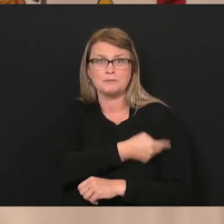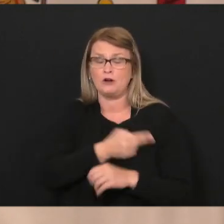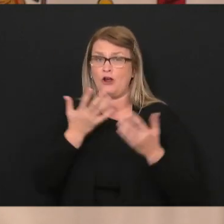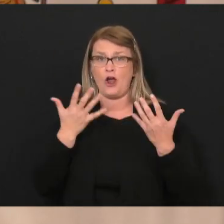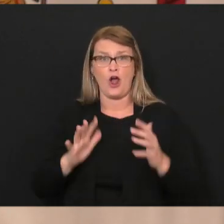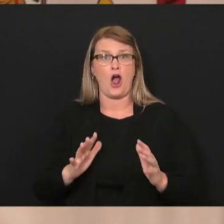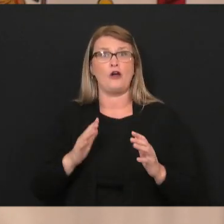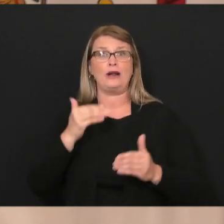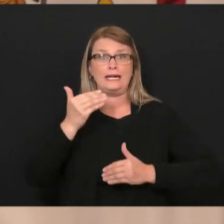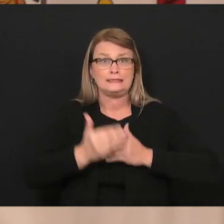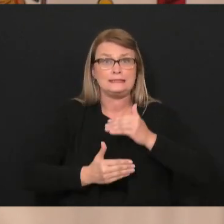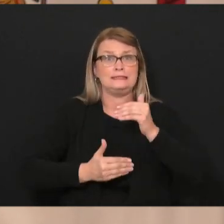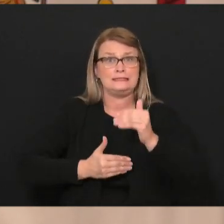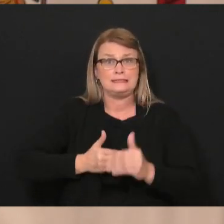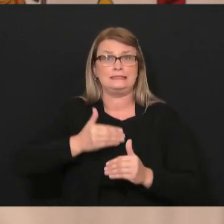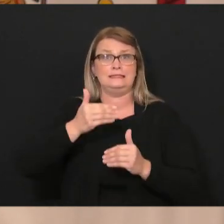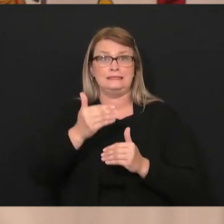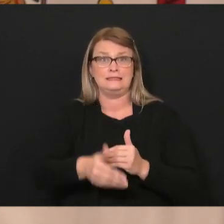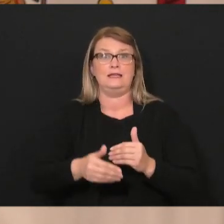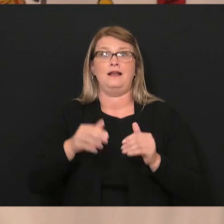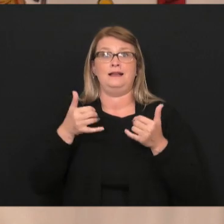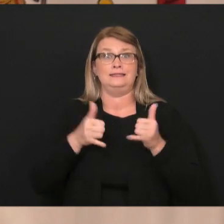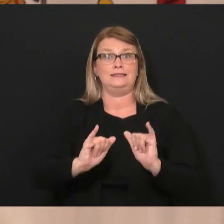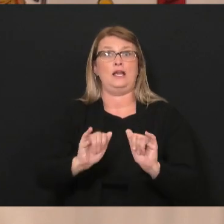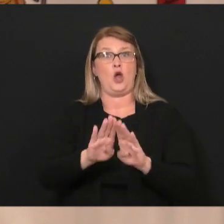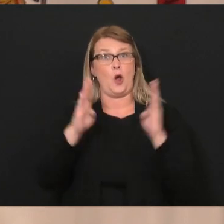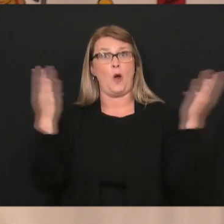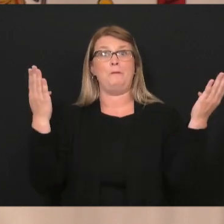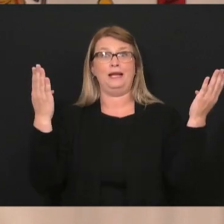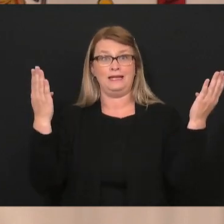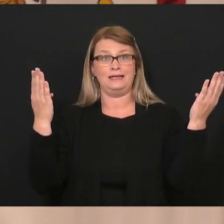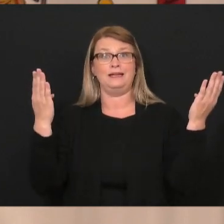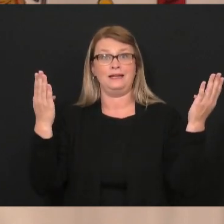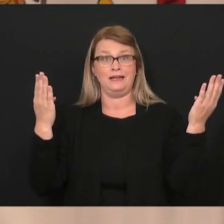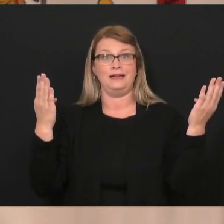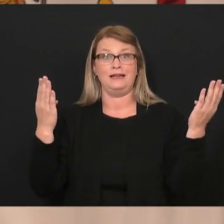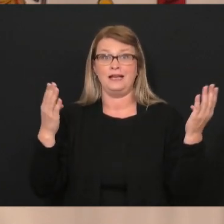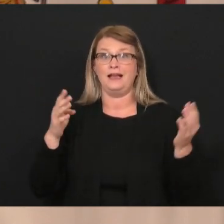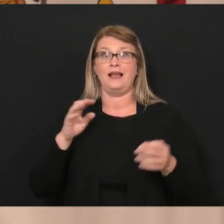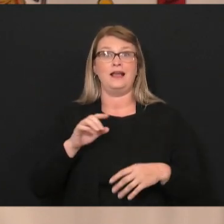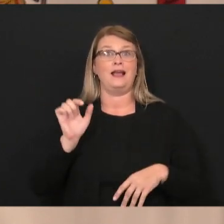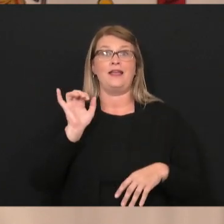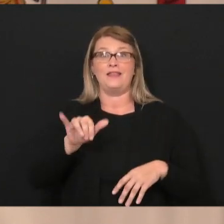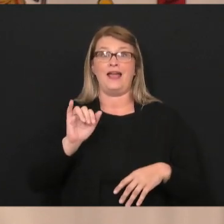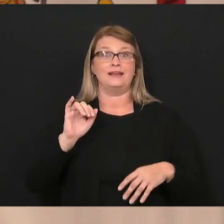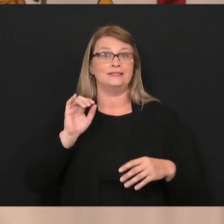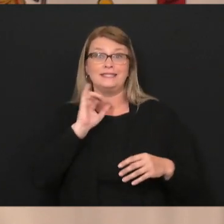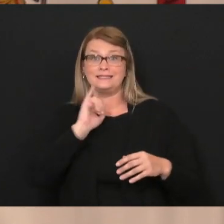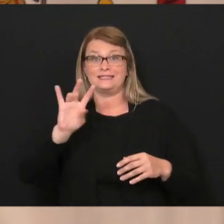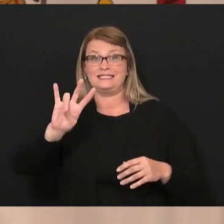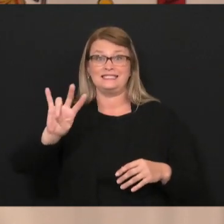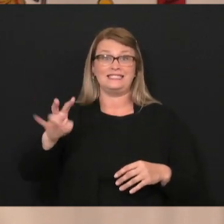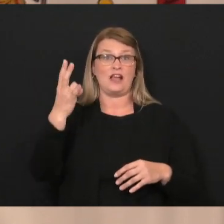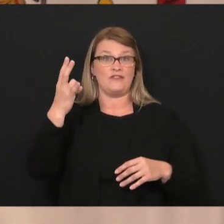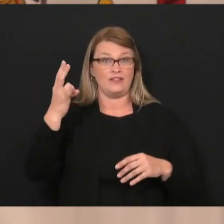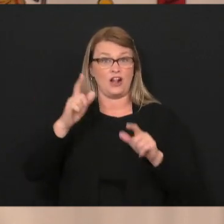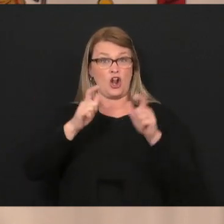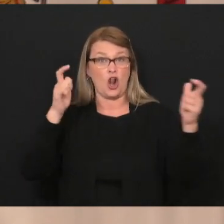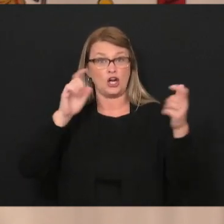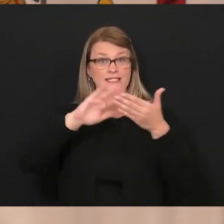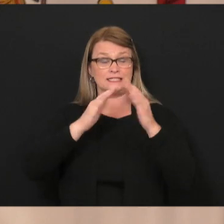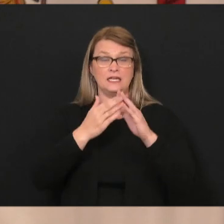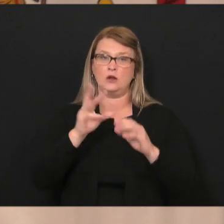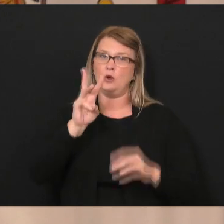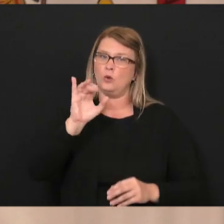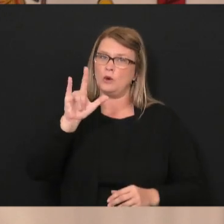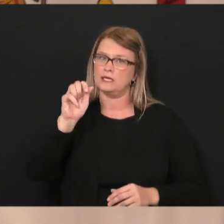to give them some kind of level of life in our seventh largest city in our state. and we need to pull it off with the Williamson Hospital.